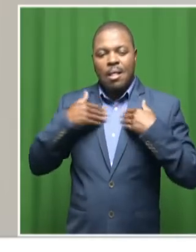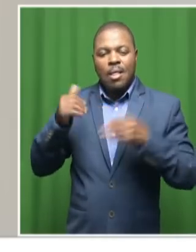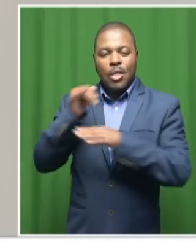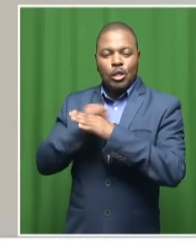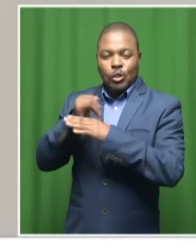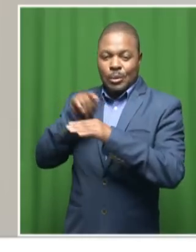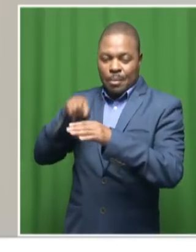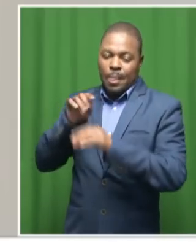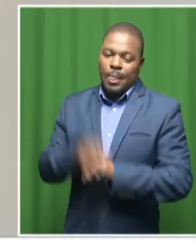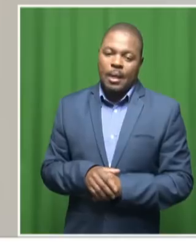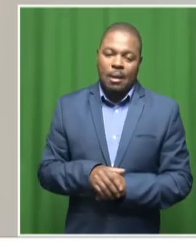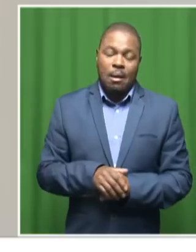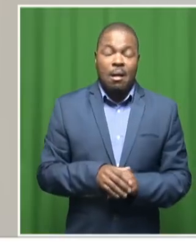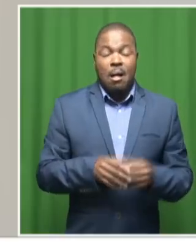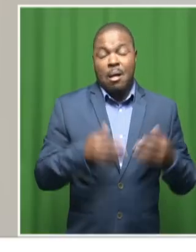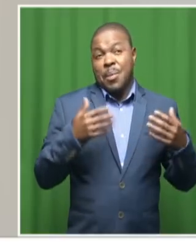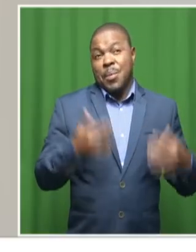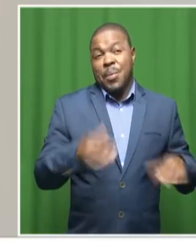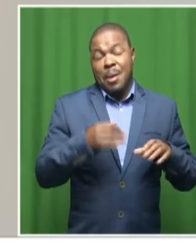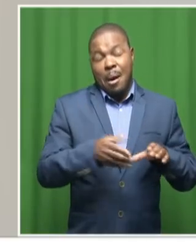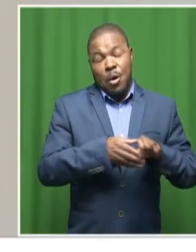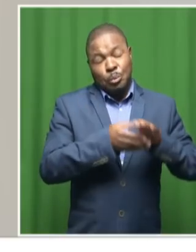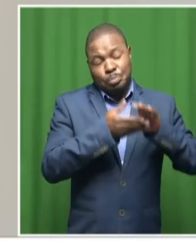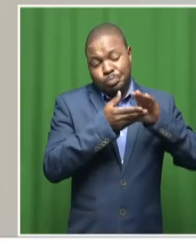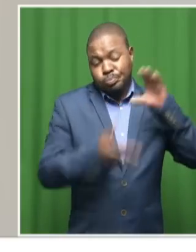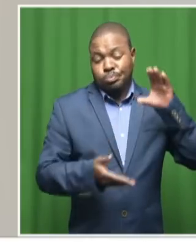are a huge number of